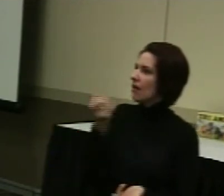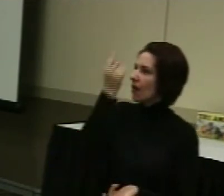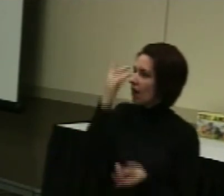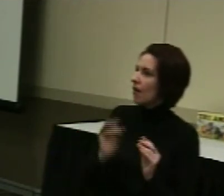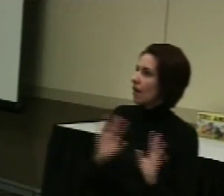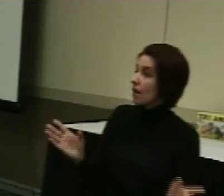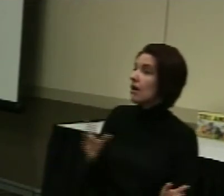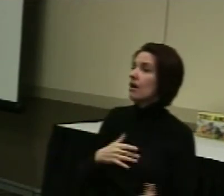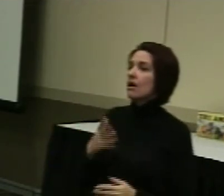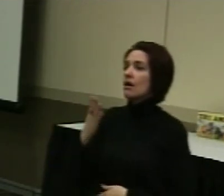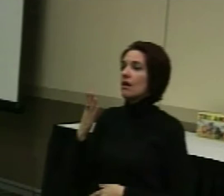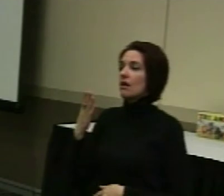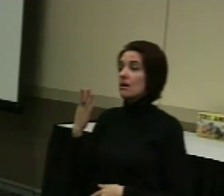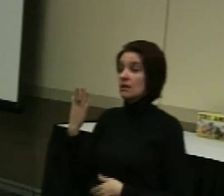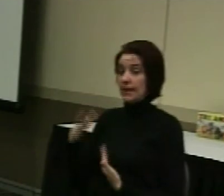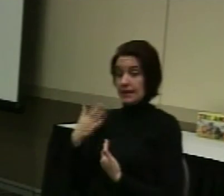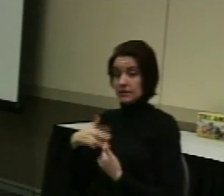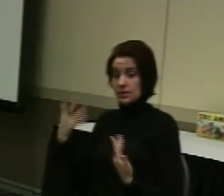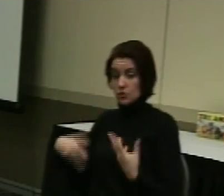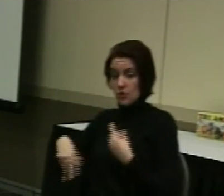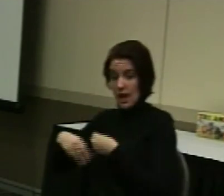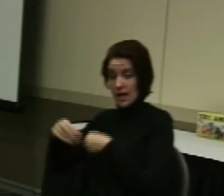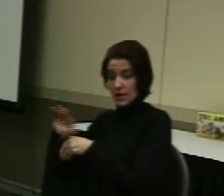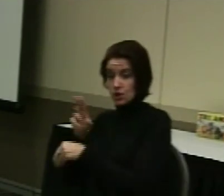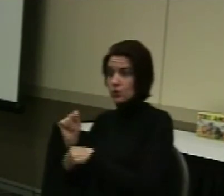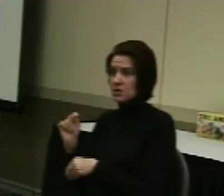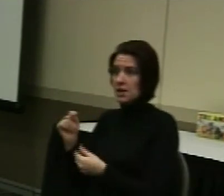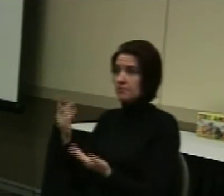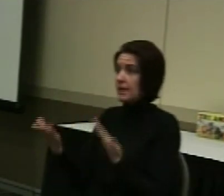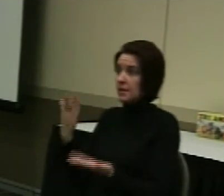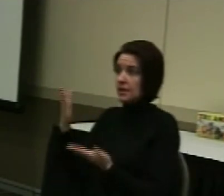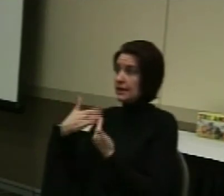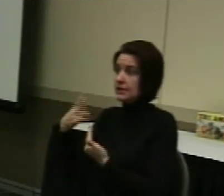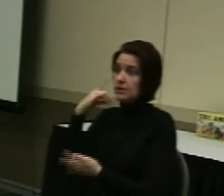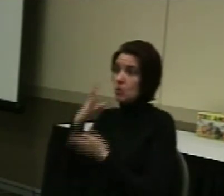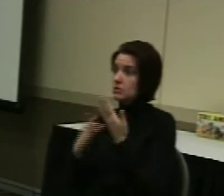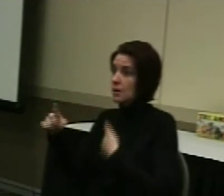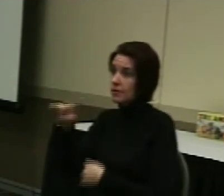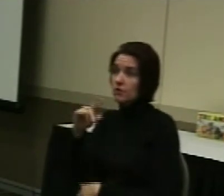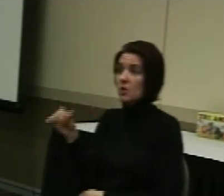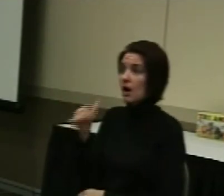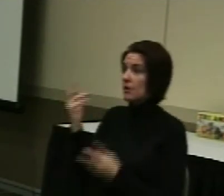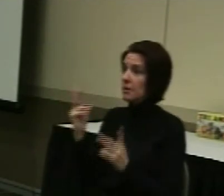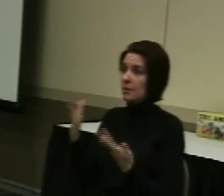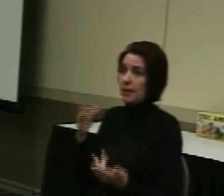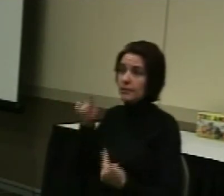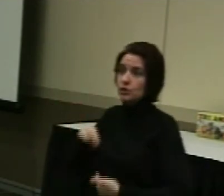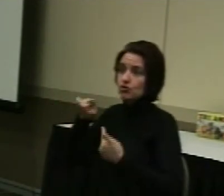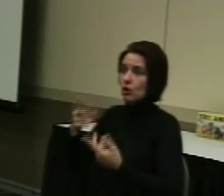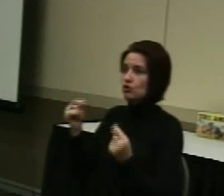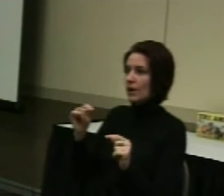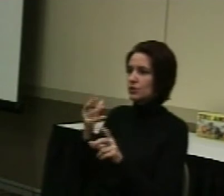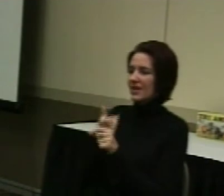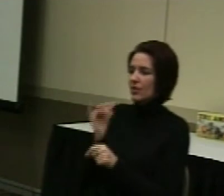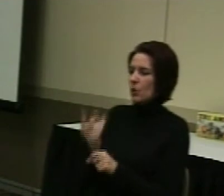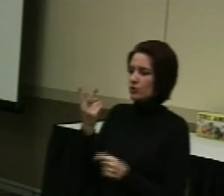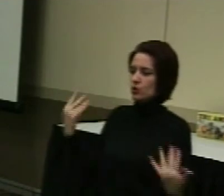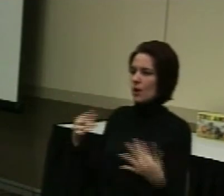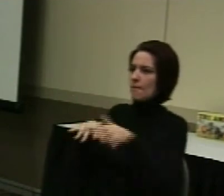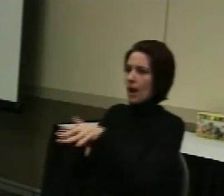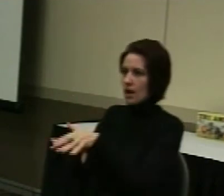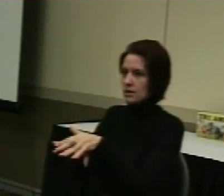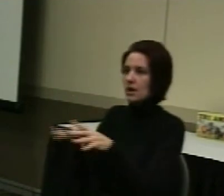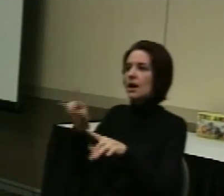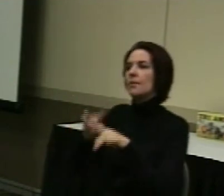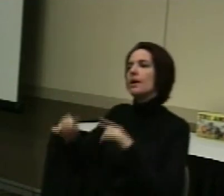true, that's awesome. If every day, you know, as you go through, you know, your professional decision making, you're